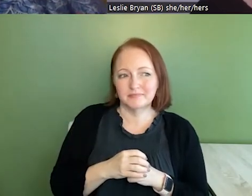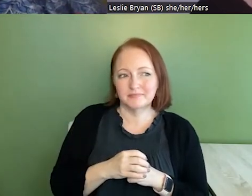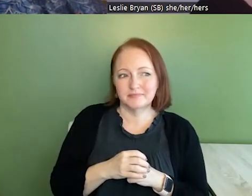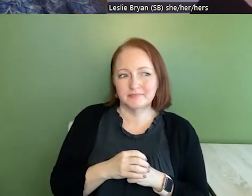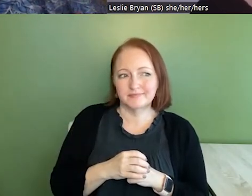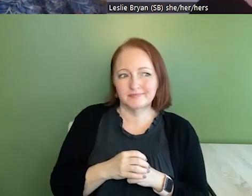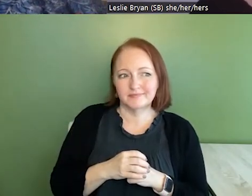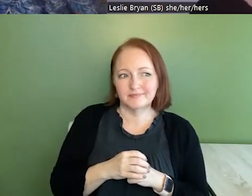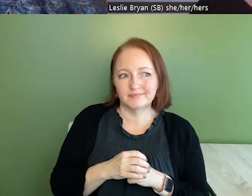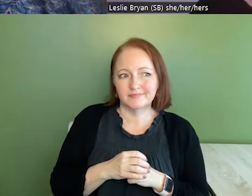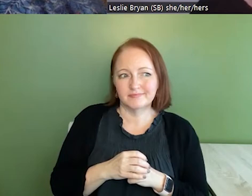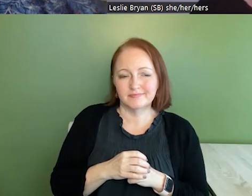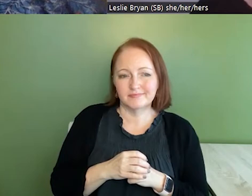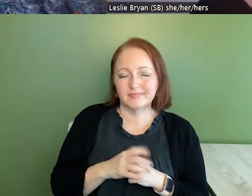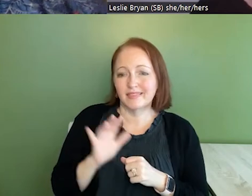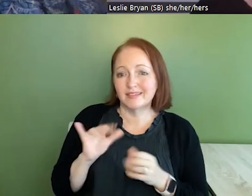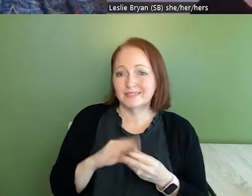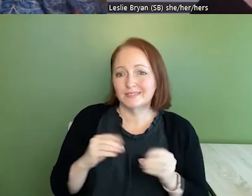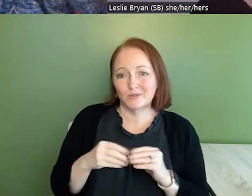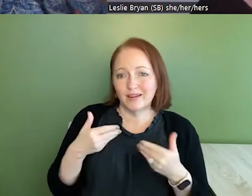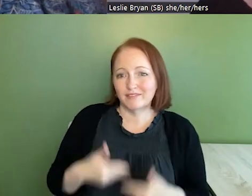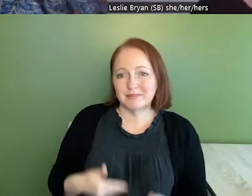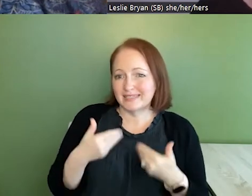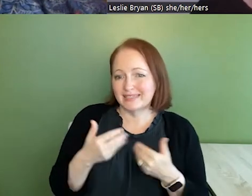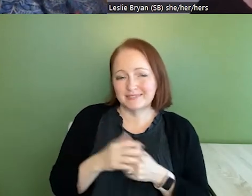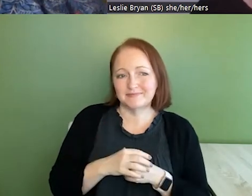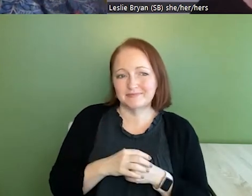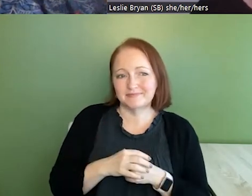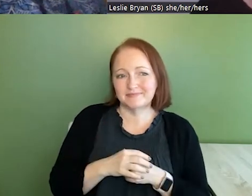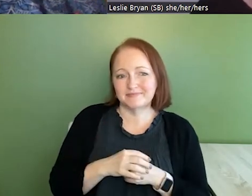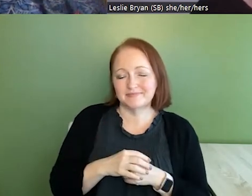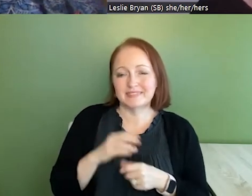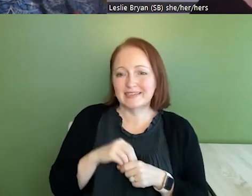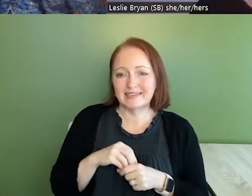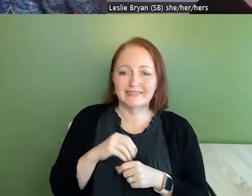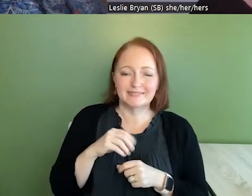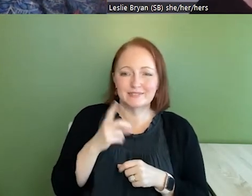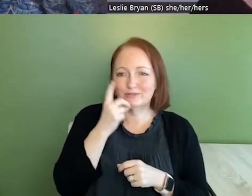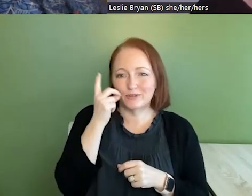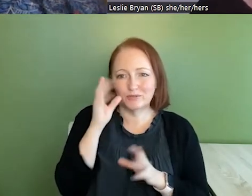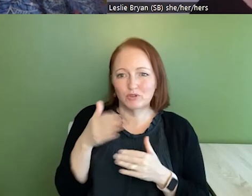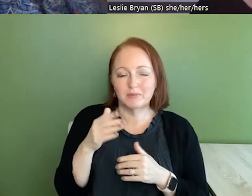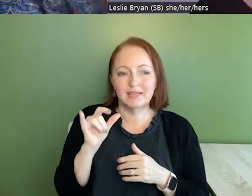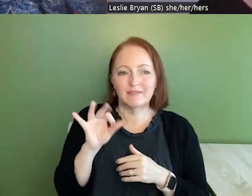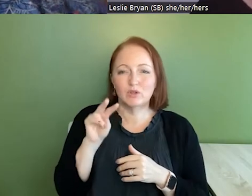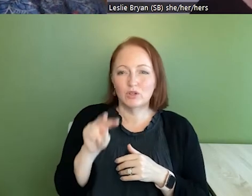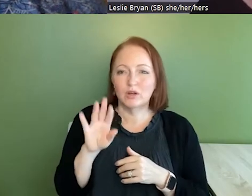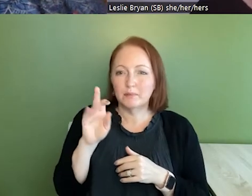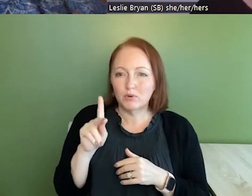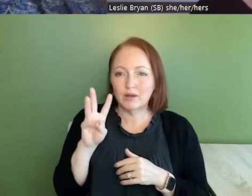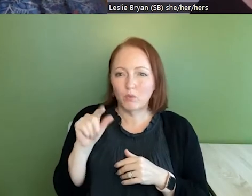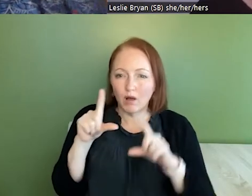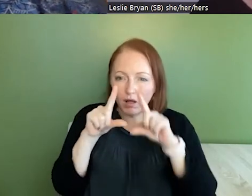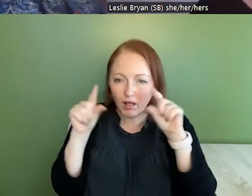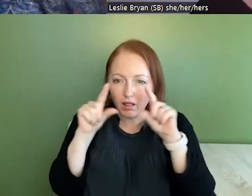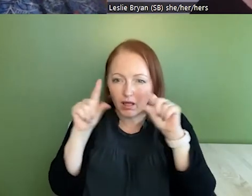but yeah, that's basically the story of me being in my dorm room. Also, if you look at a brick wall too closely, you kind of get